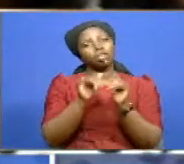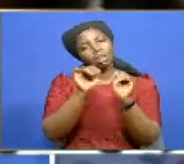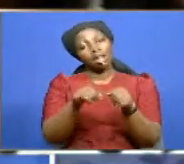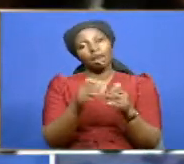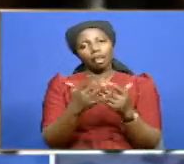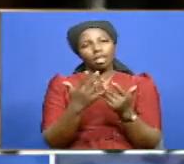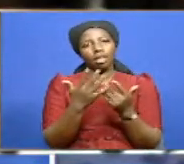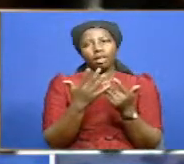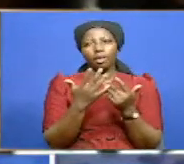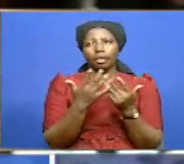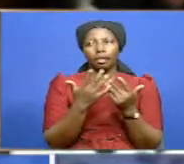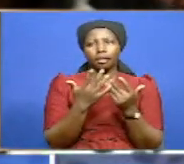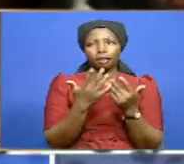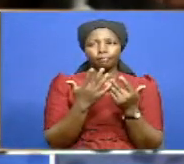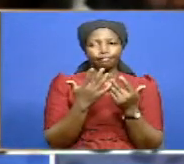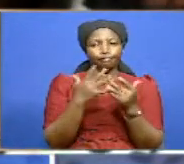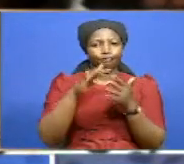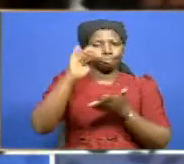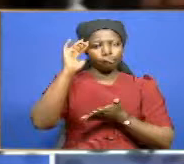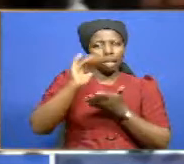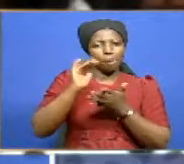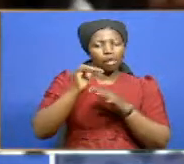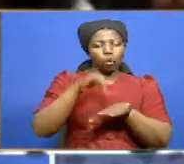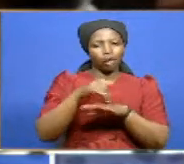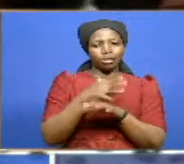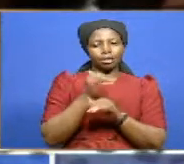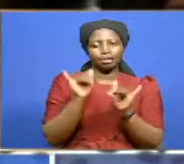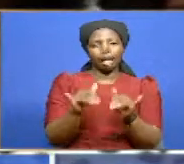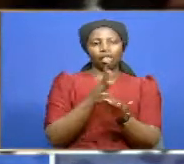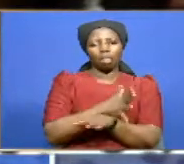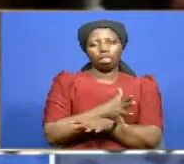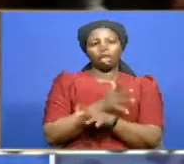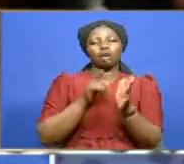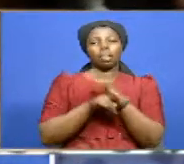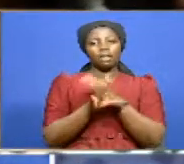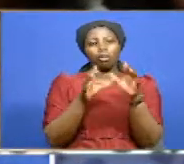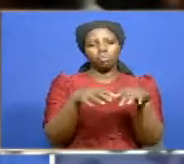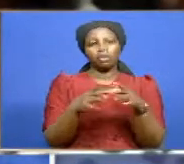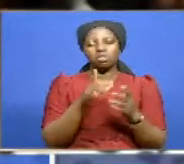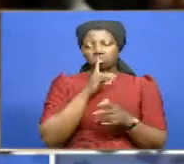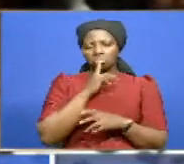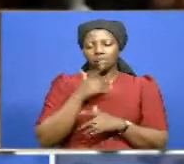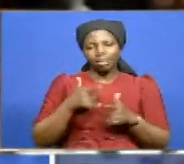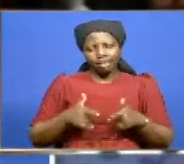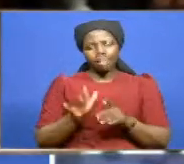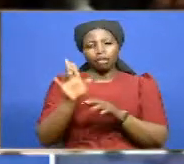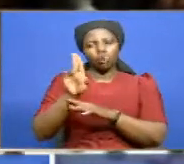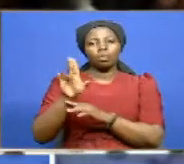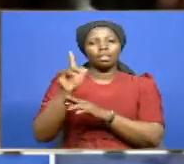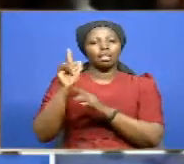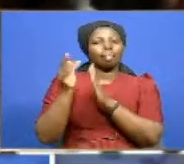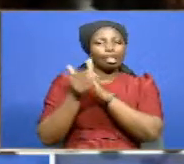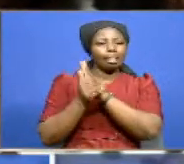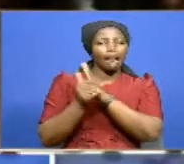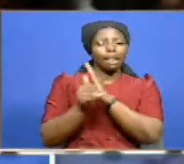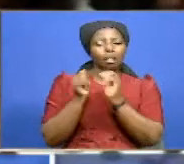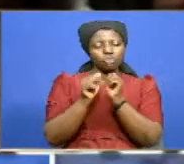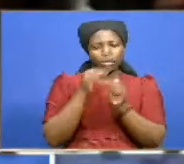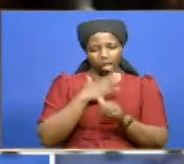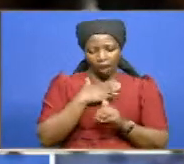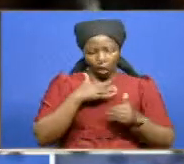to minimize on idleness in our communities. So let's tap the talent that our youth